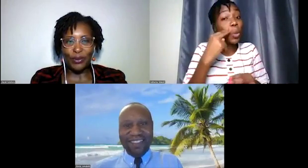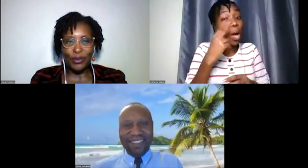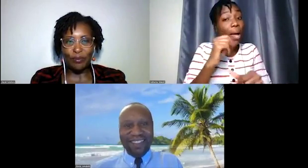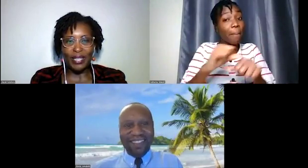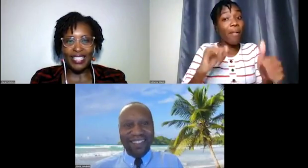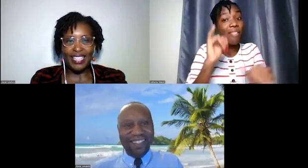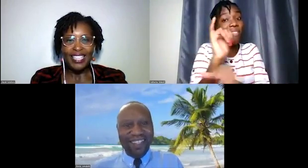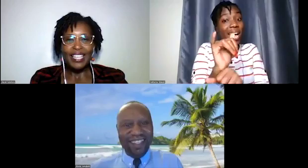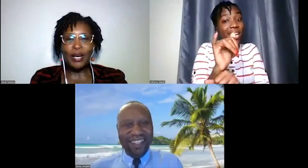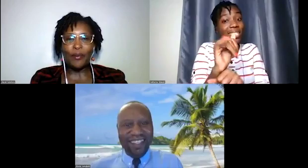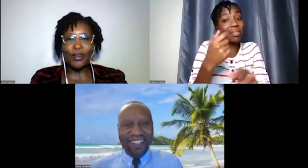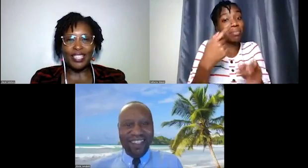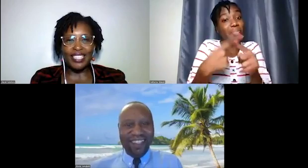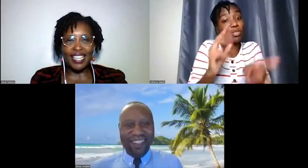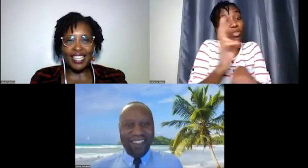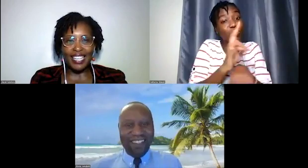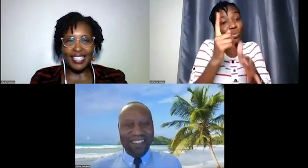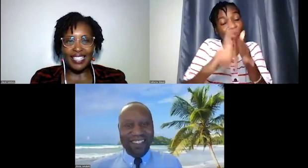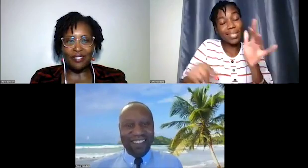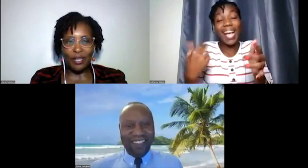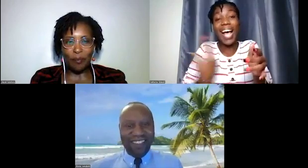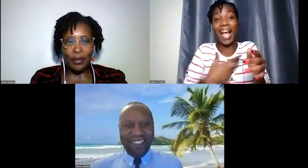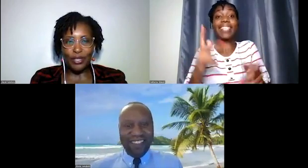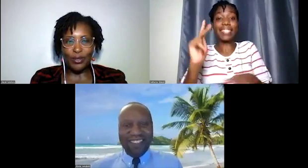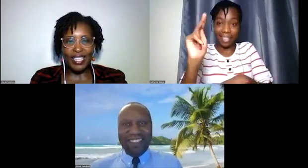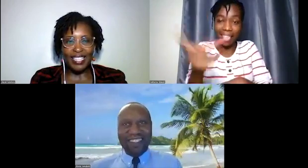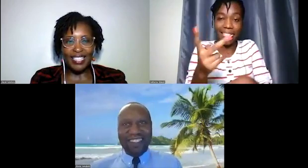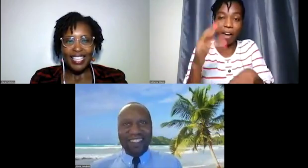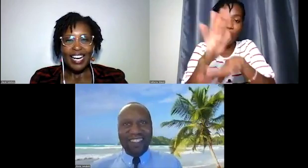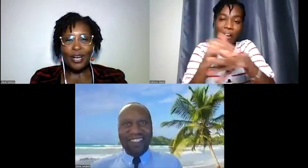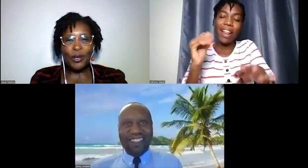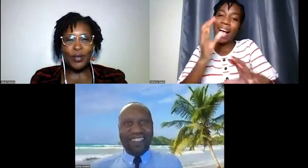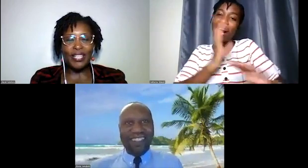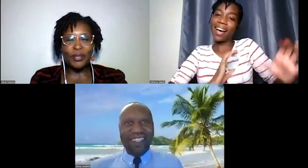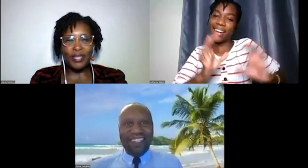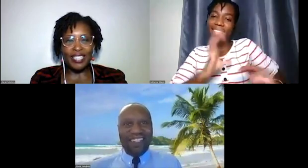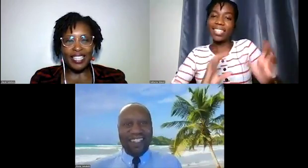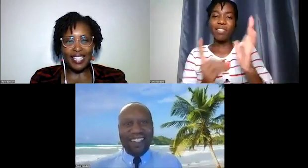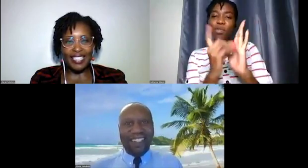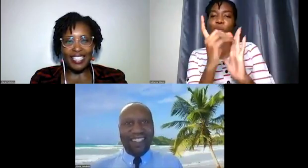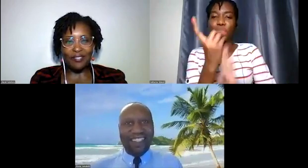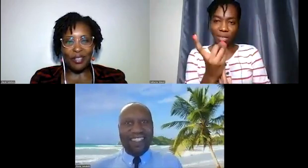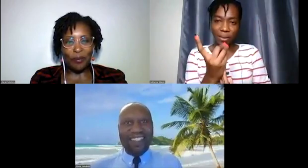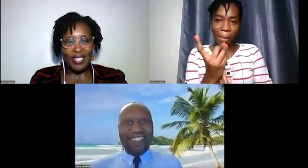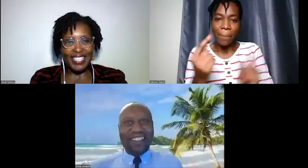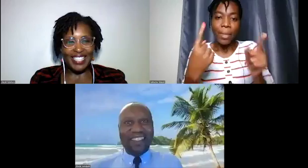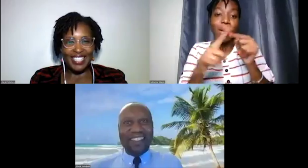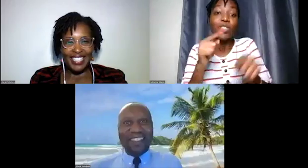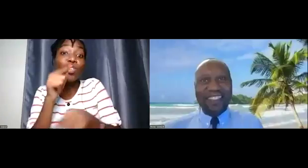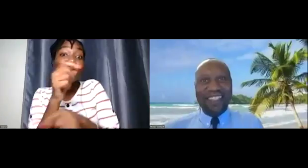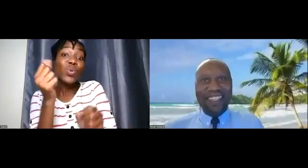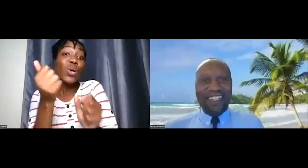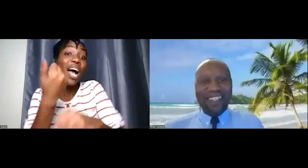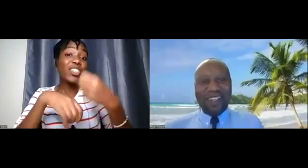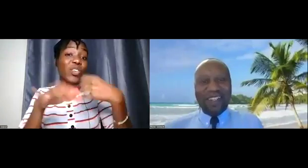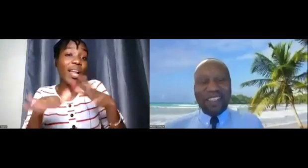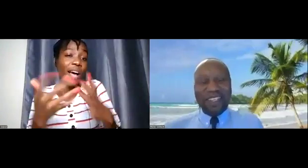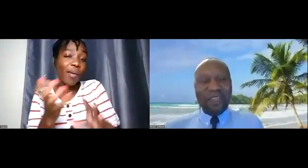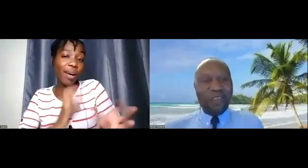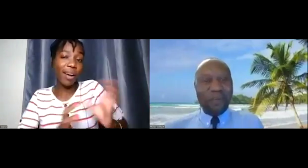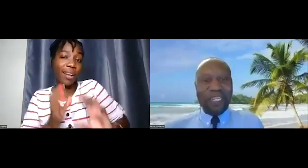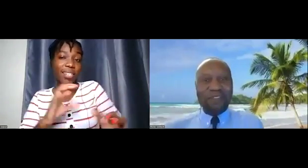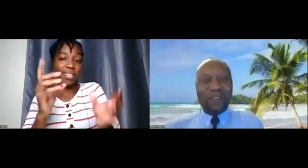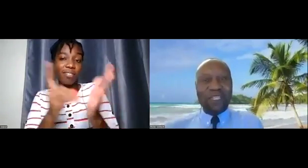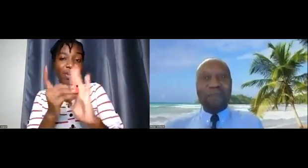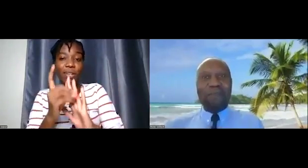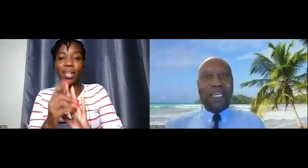whatever you use, but here we call it character development. So tell us, how do we deal with character development? Thank